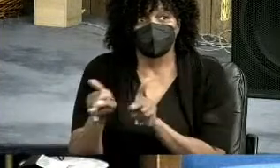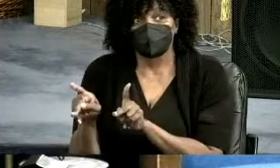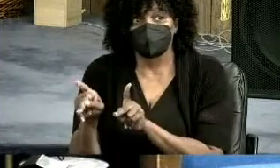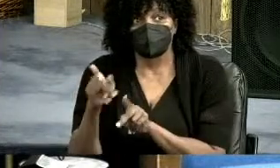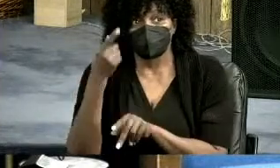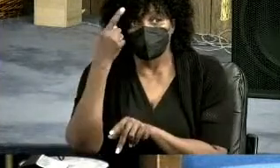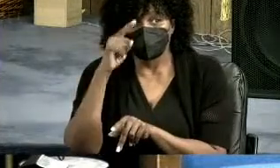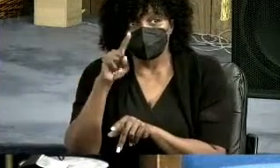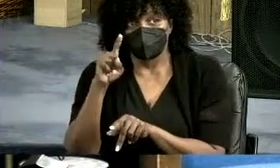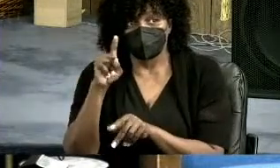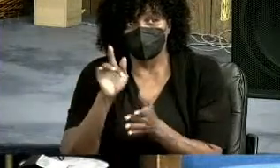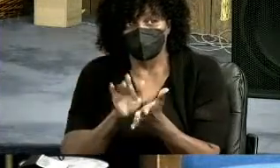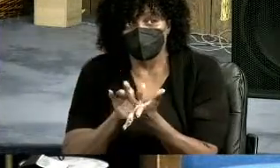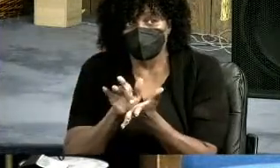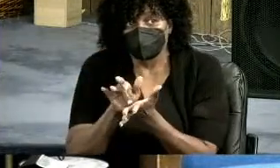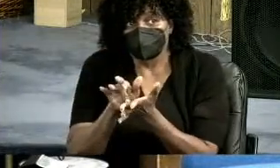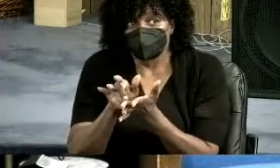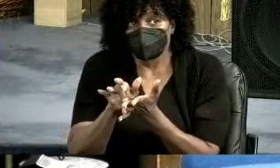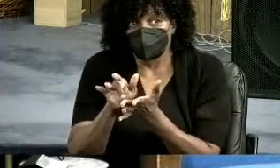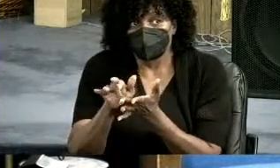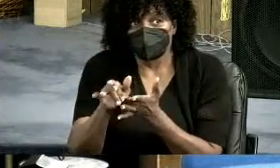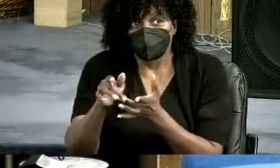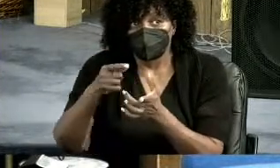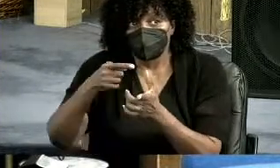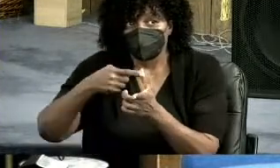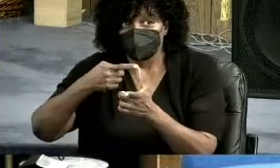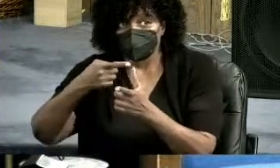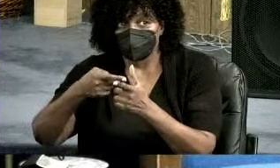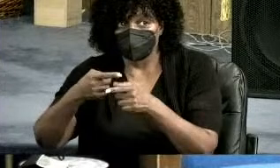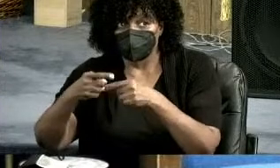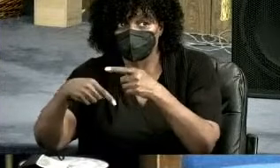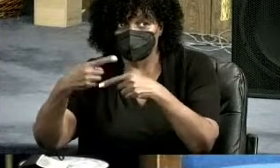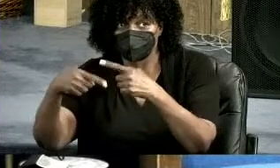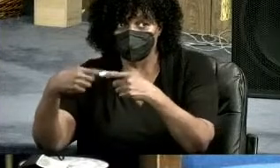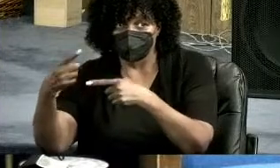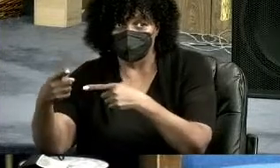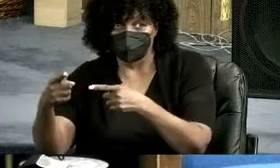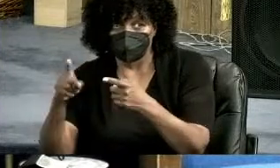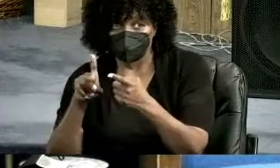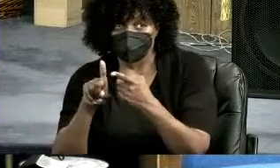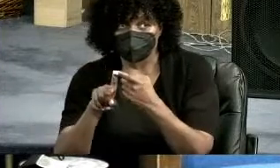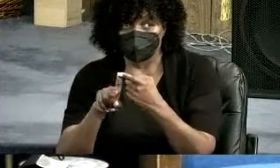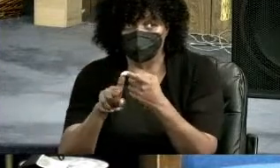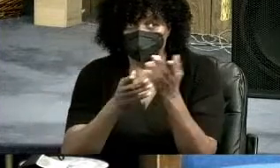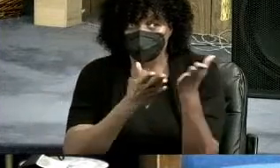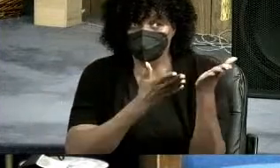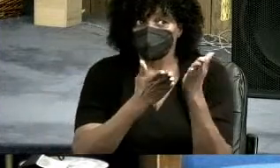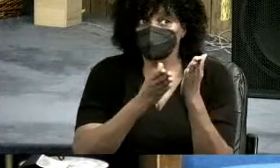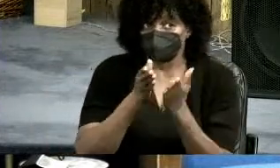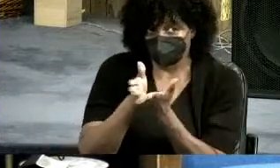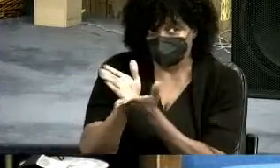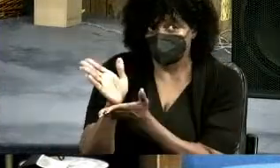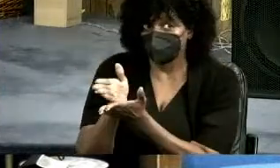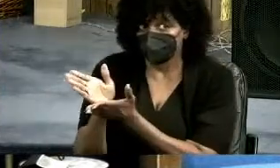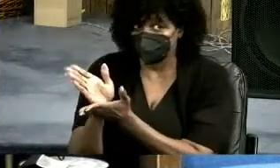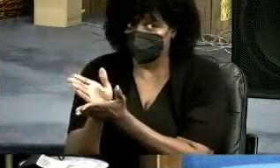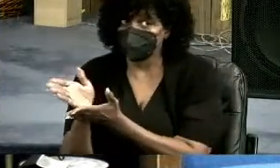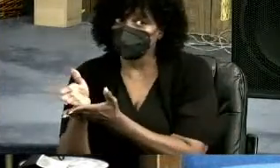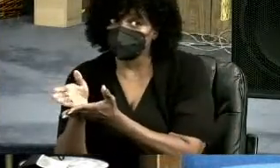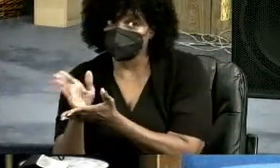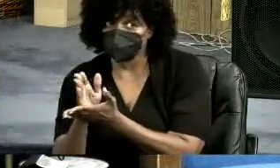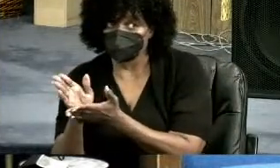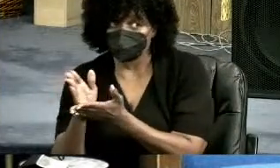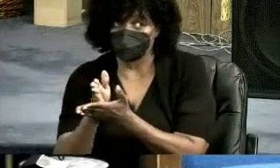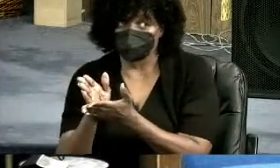and after the message, we're going right into our communion service. All right, everybody okay? Amen, amen.